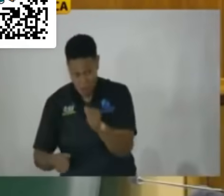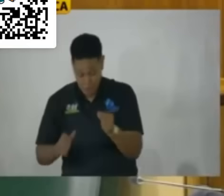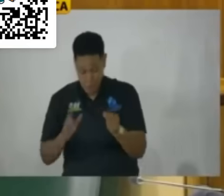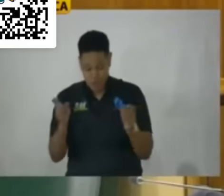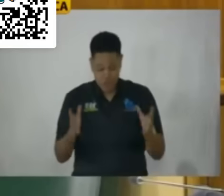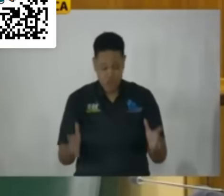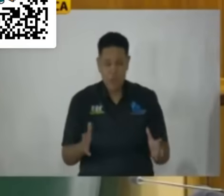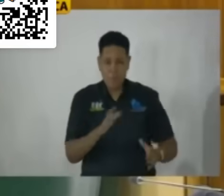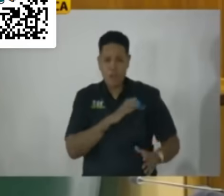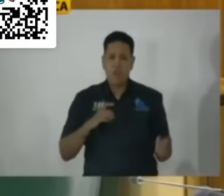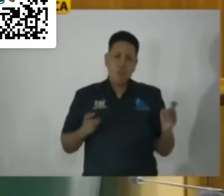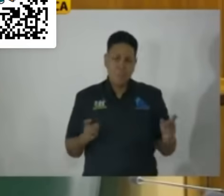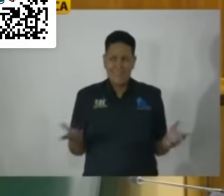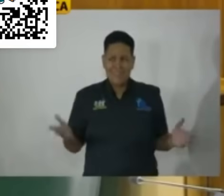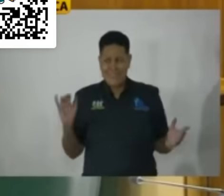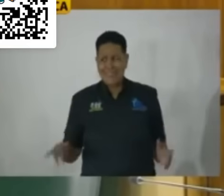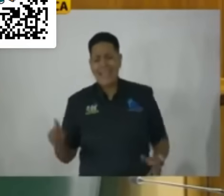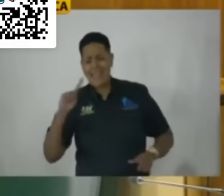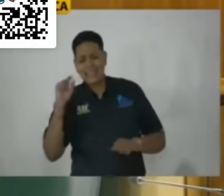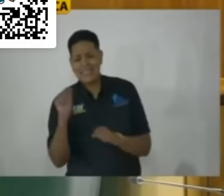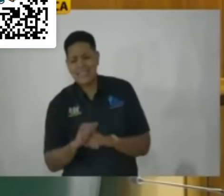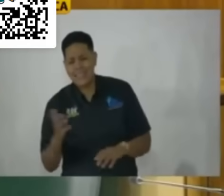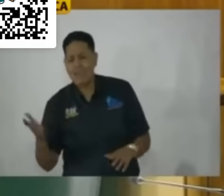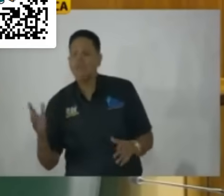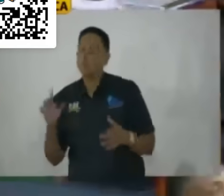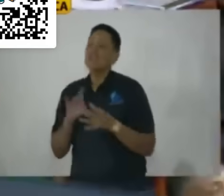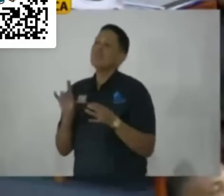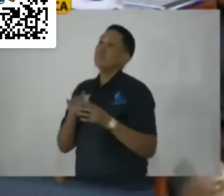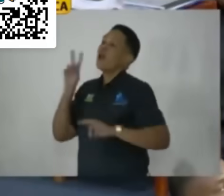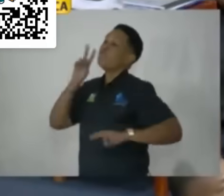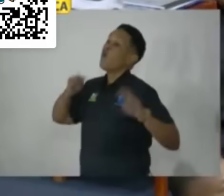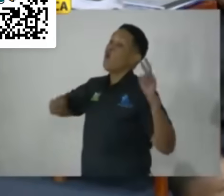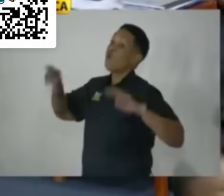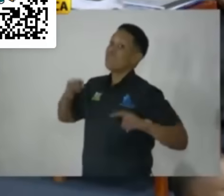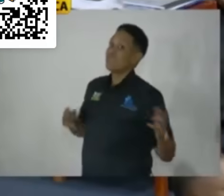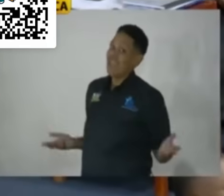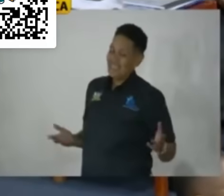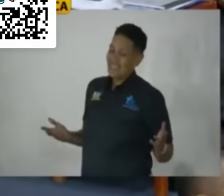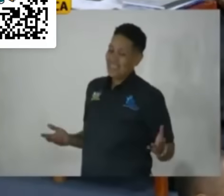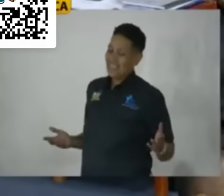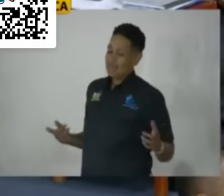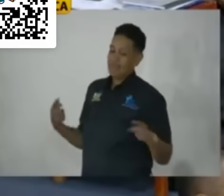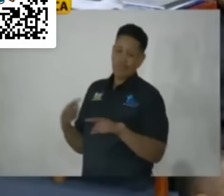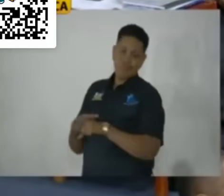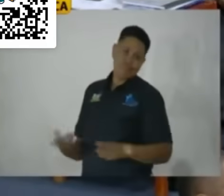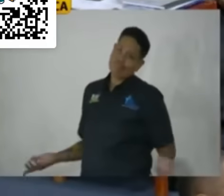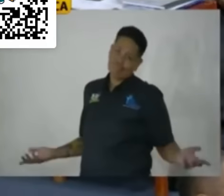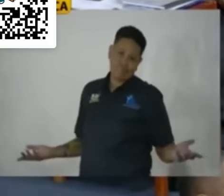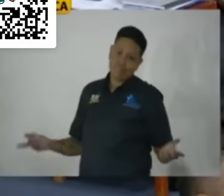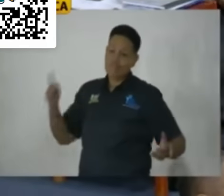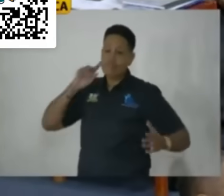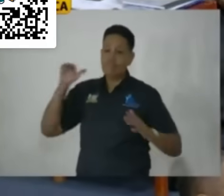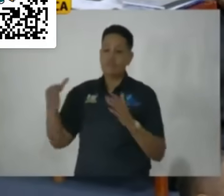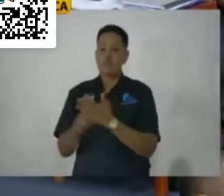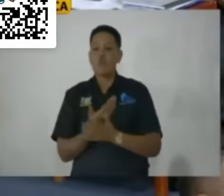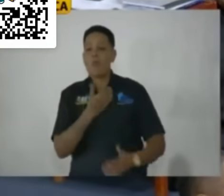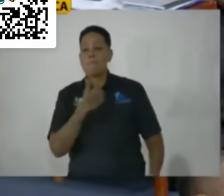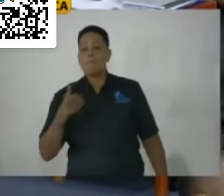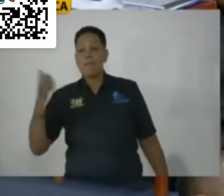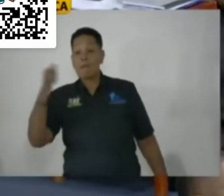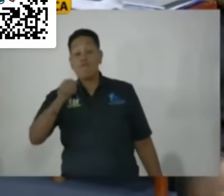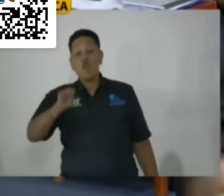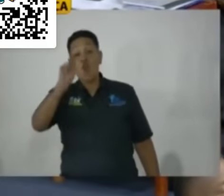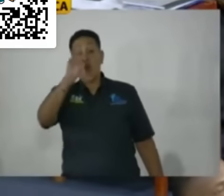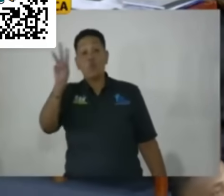committees. That is the antithesis of oversight. As a member, the newly minted member for